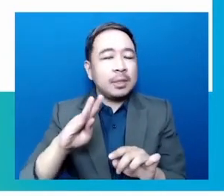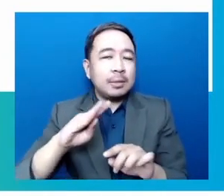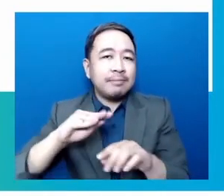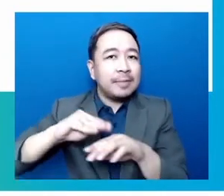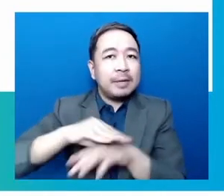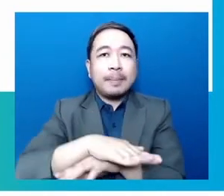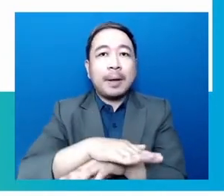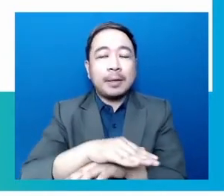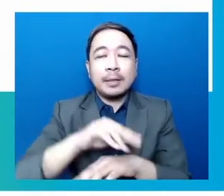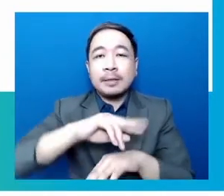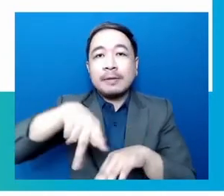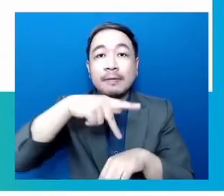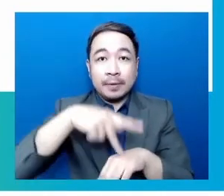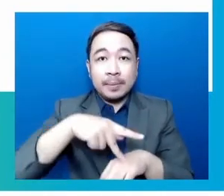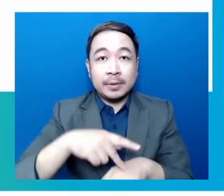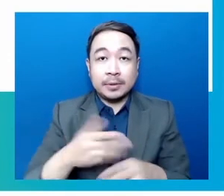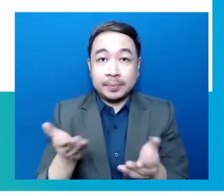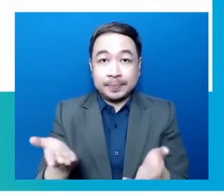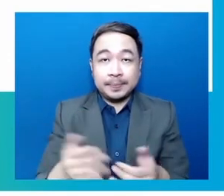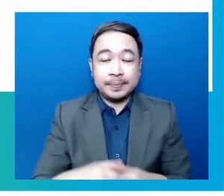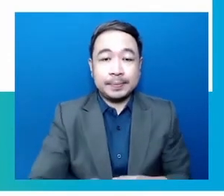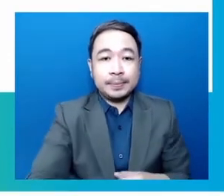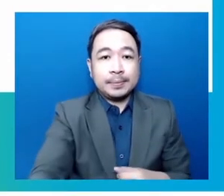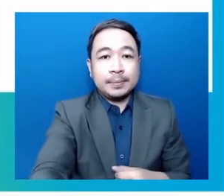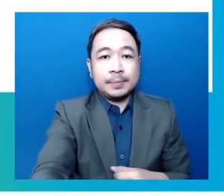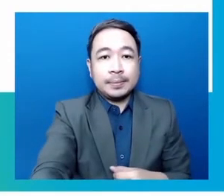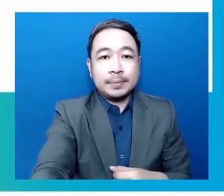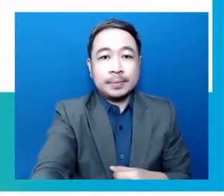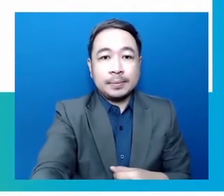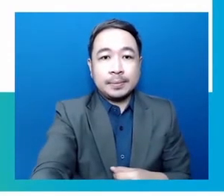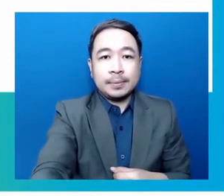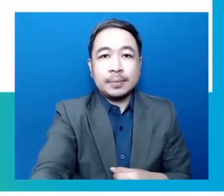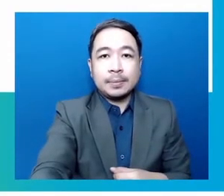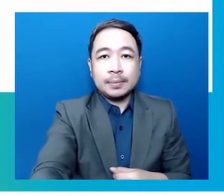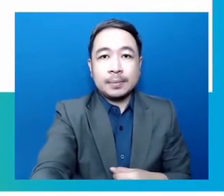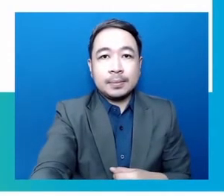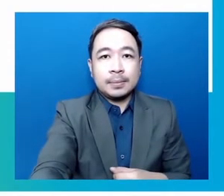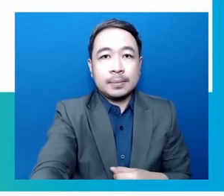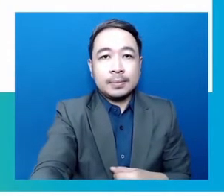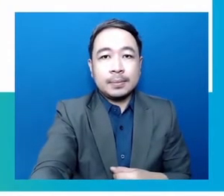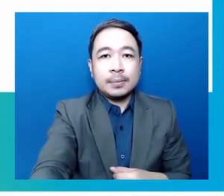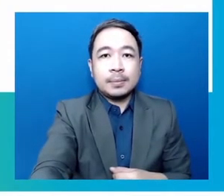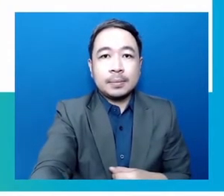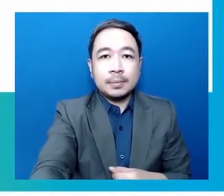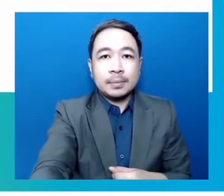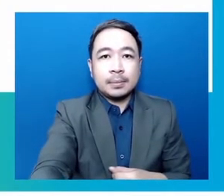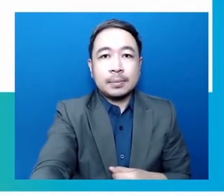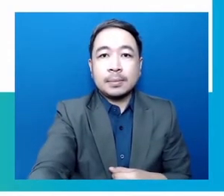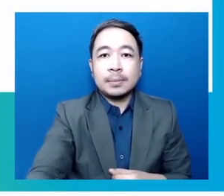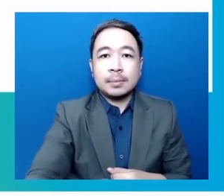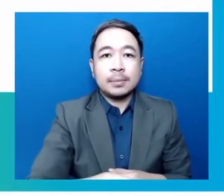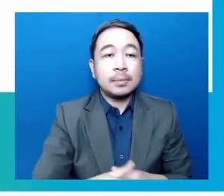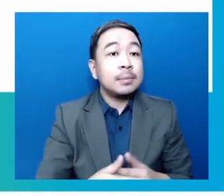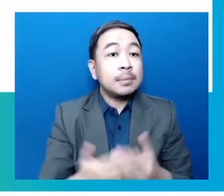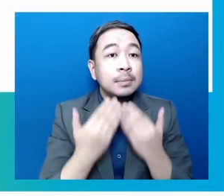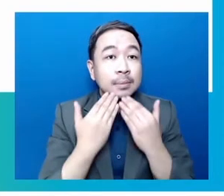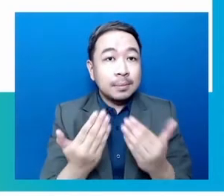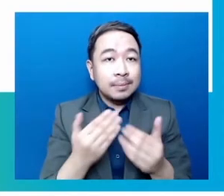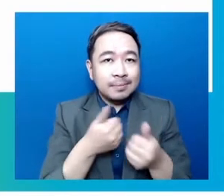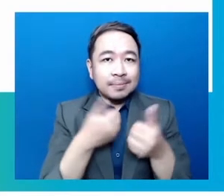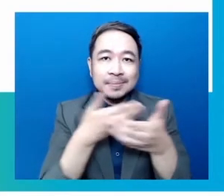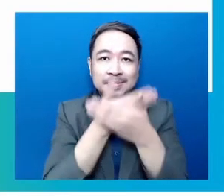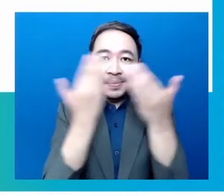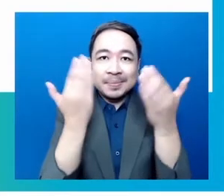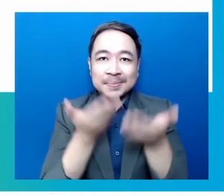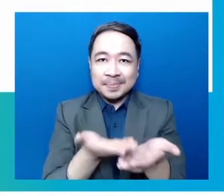Please go ahead, Avril. Thank you, Sophie. Good day, Director Fisher. Good day to everyone.